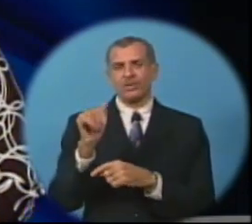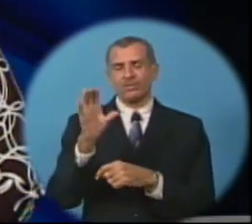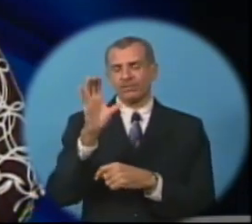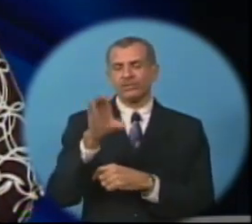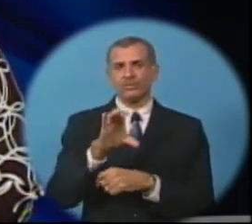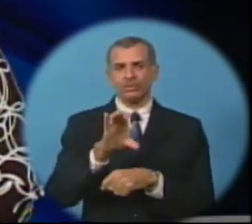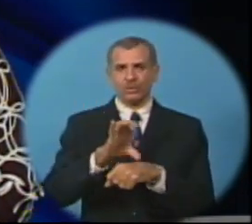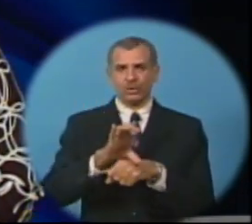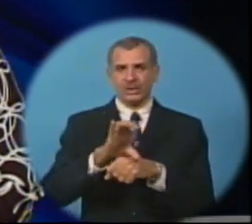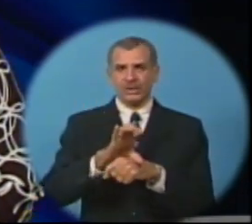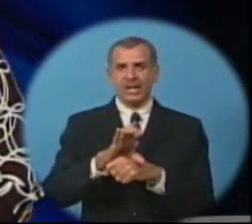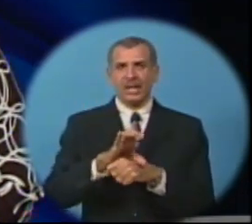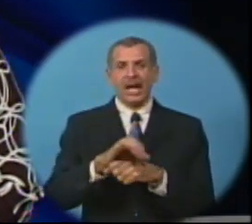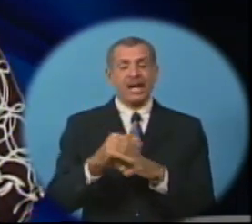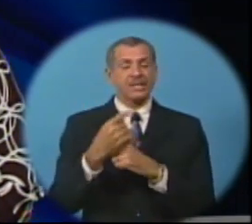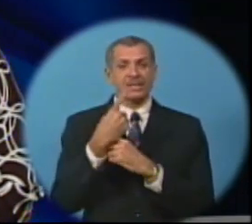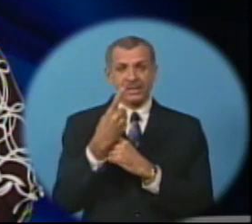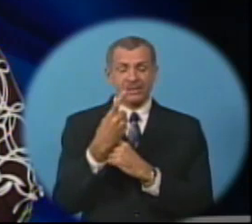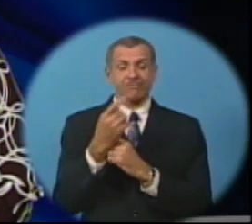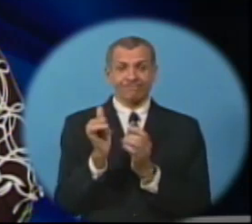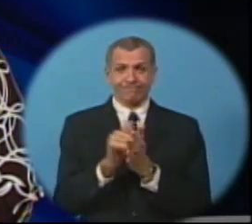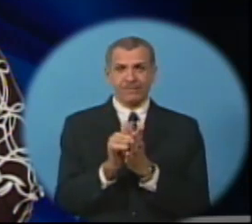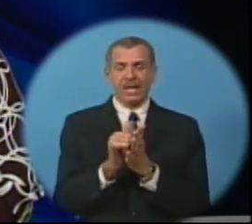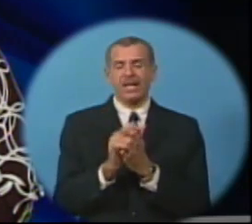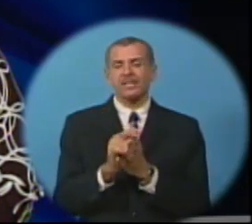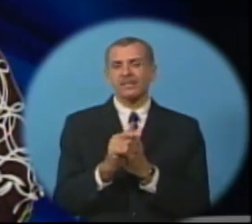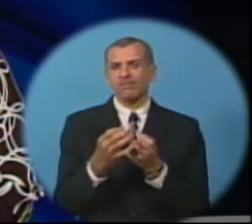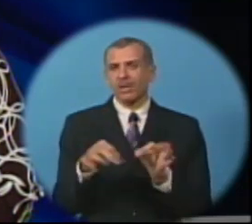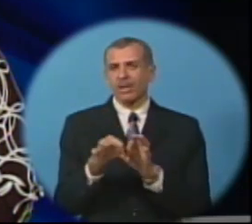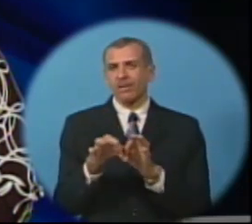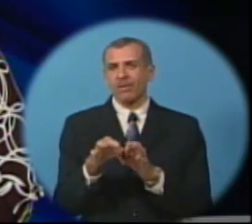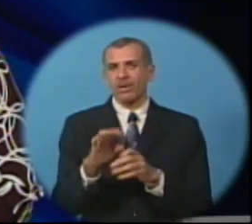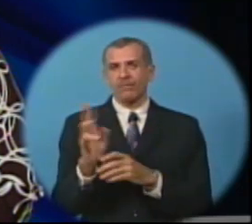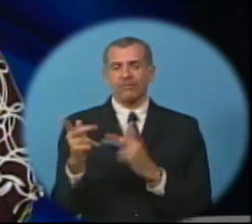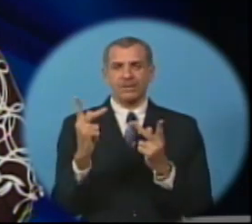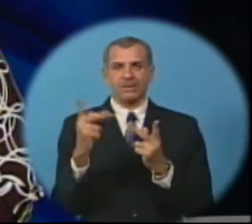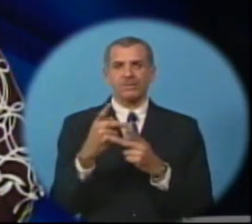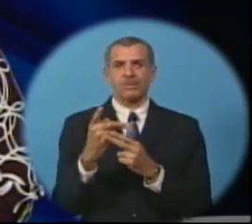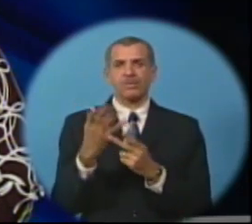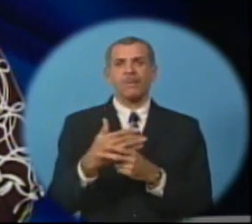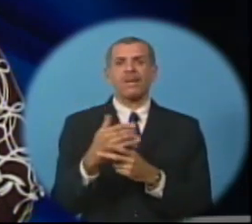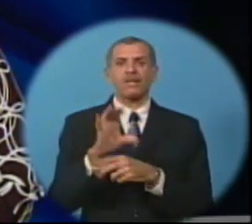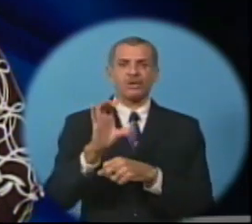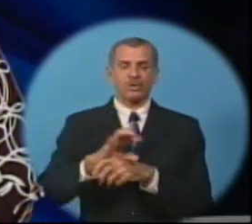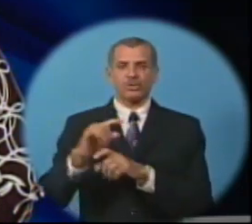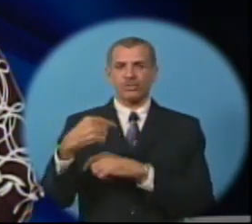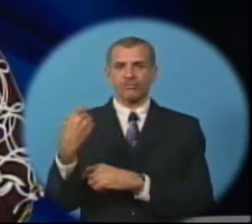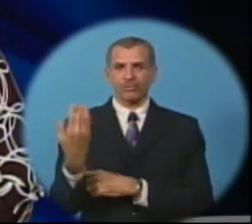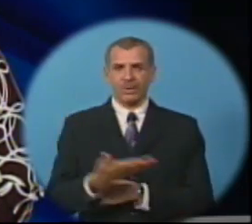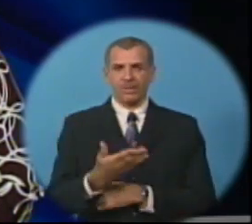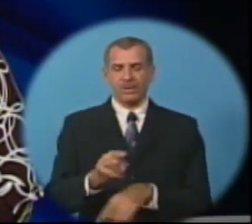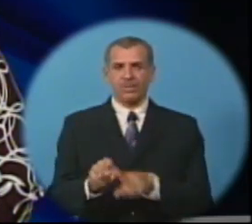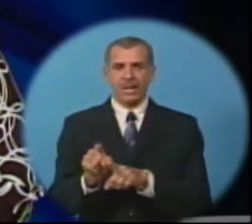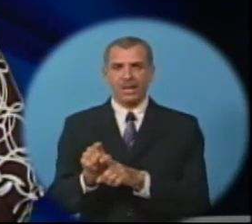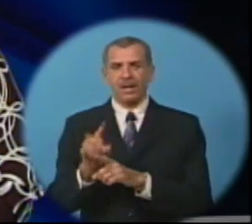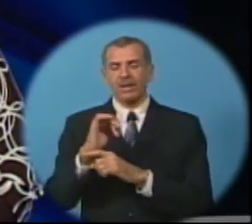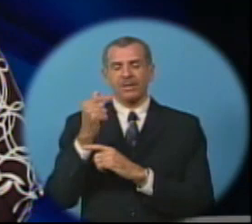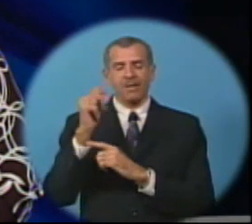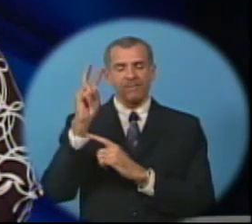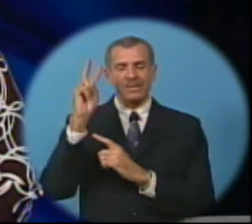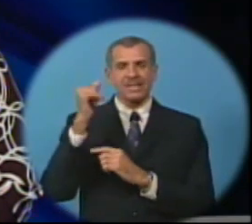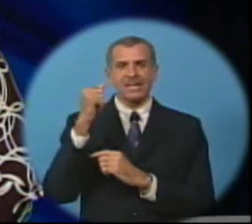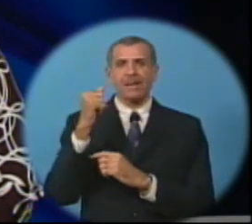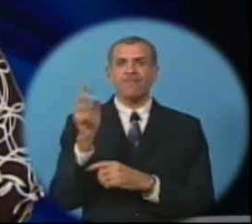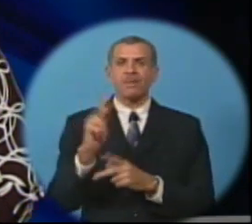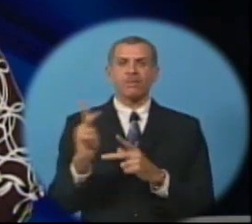is not only relative to players in the tourism industry, but should be embraced by the church. According to Monsignor Vincent, people travel